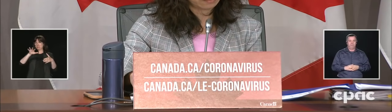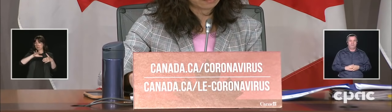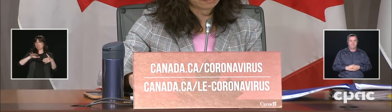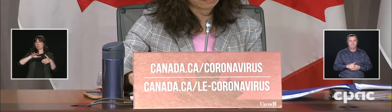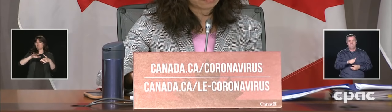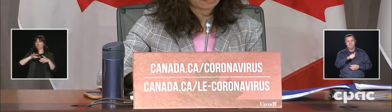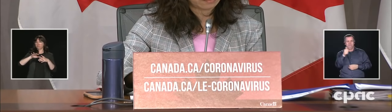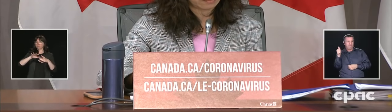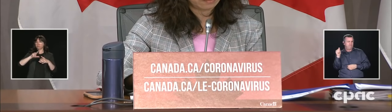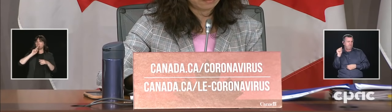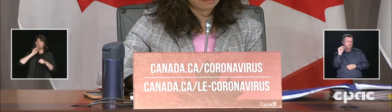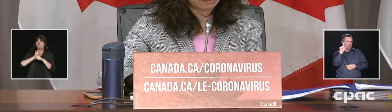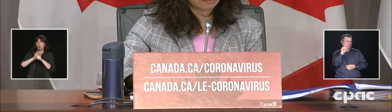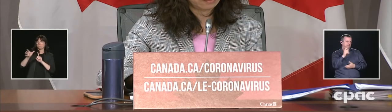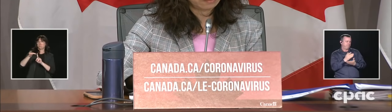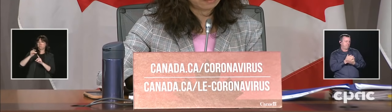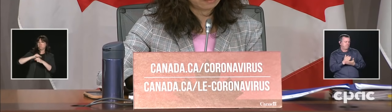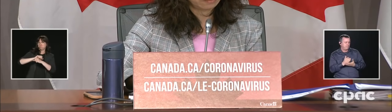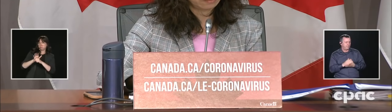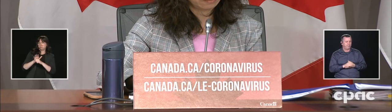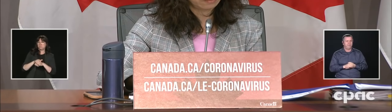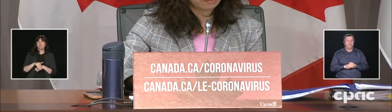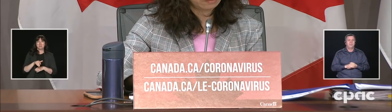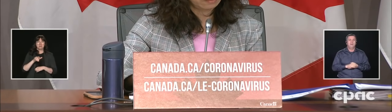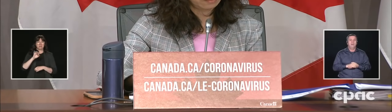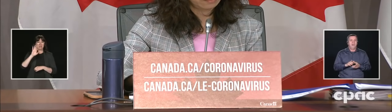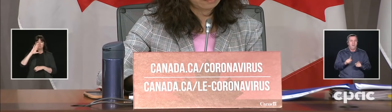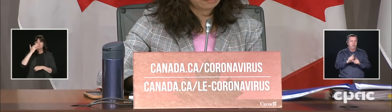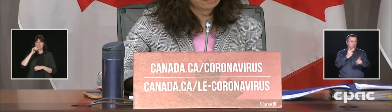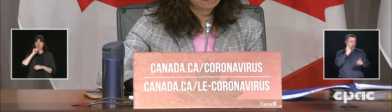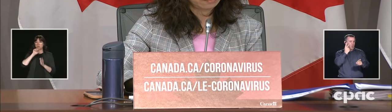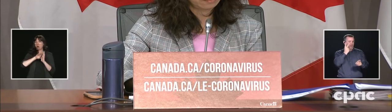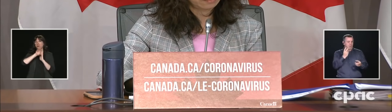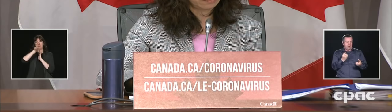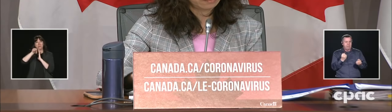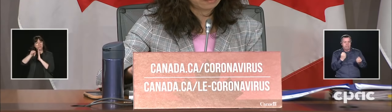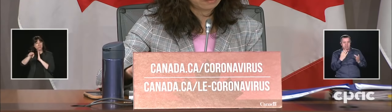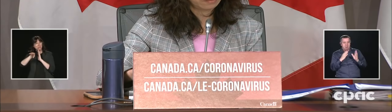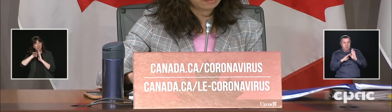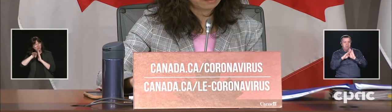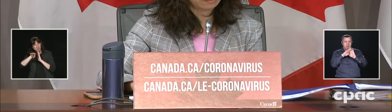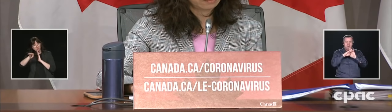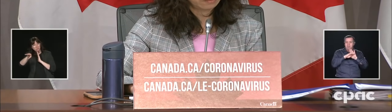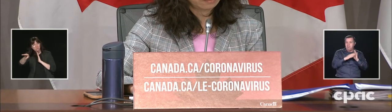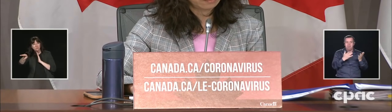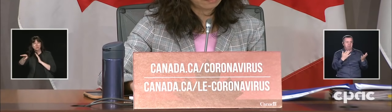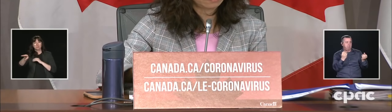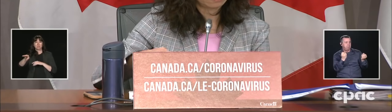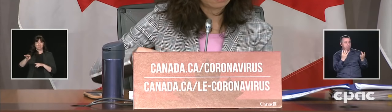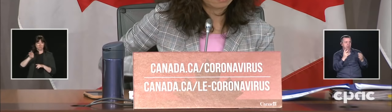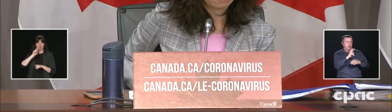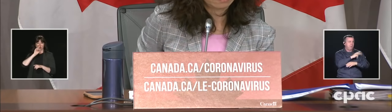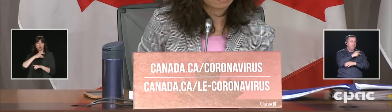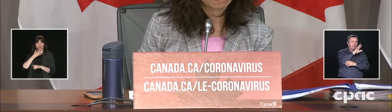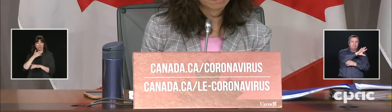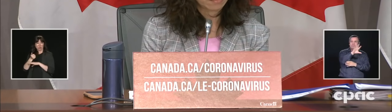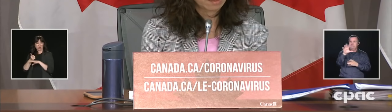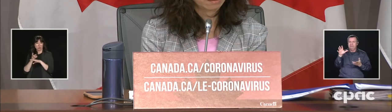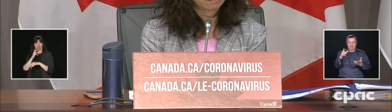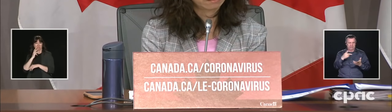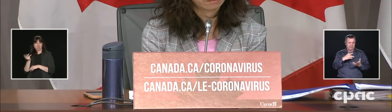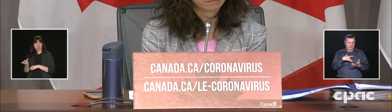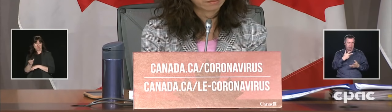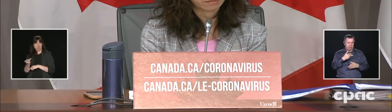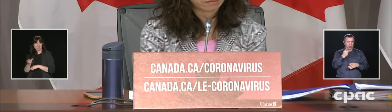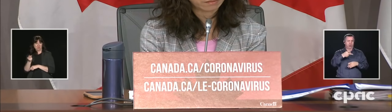no leveling off right now in either province, do you believe it's too early for the premiers and those governments to be